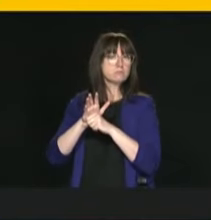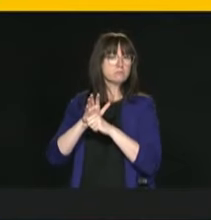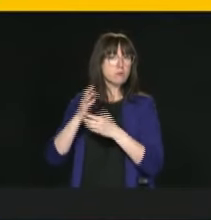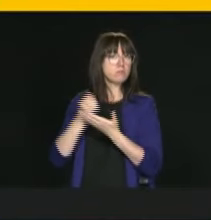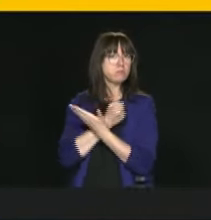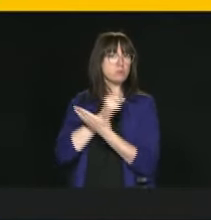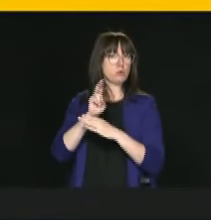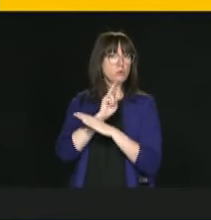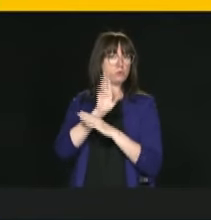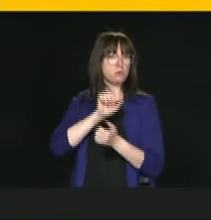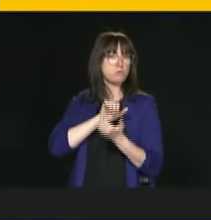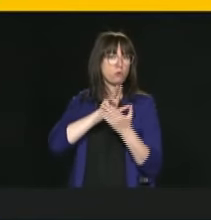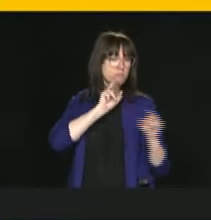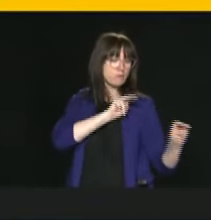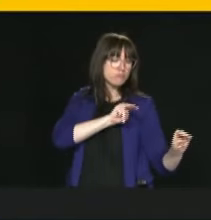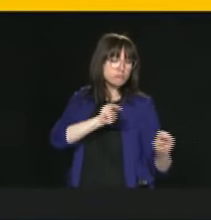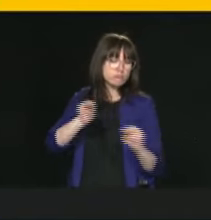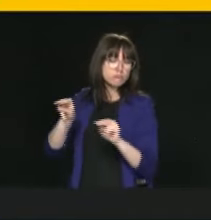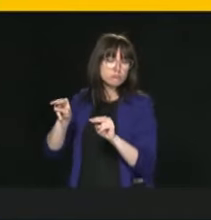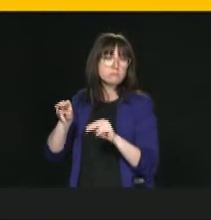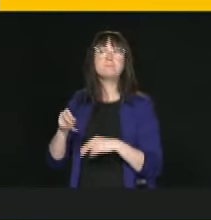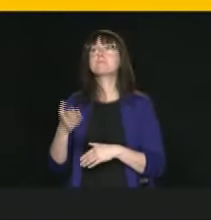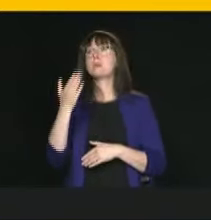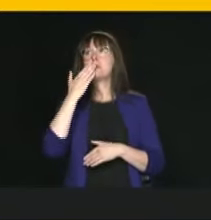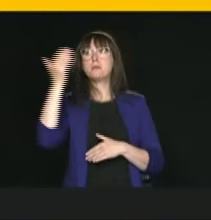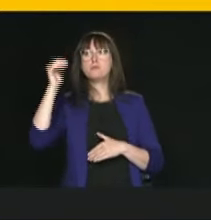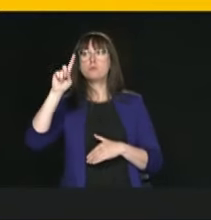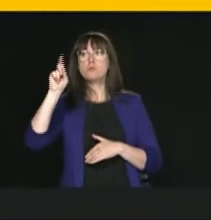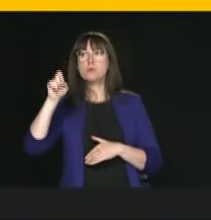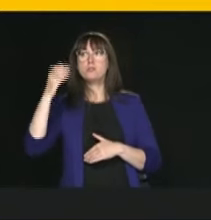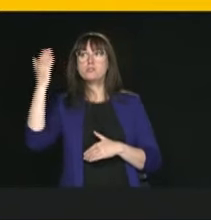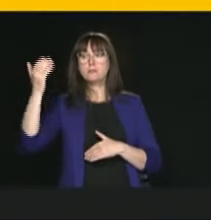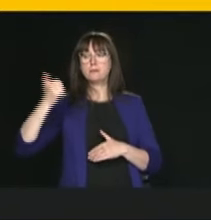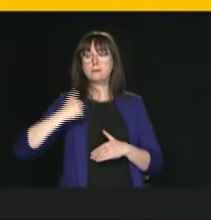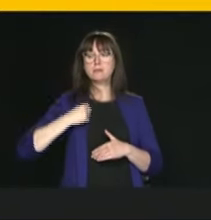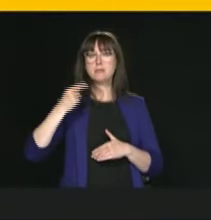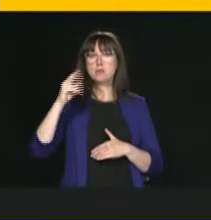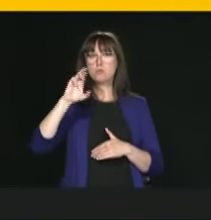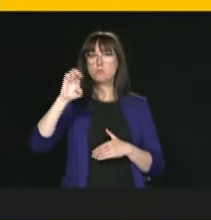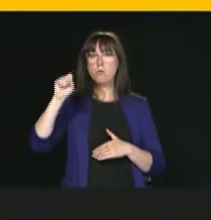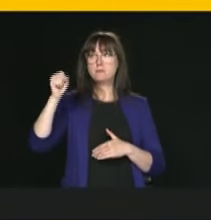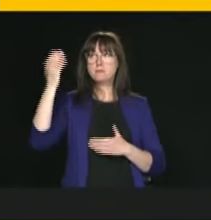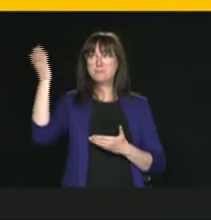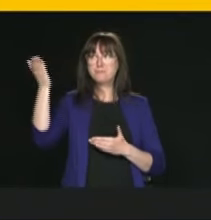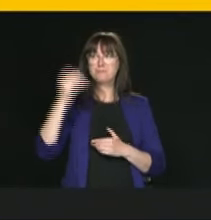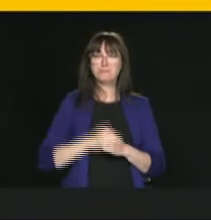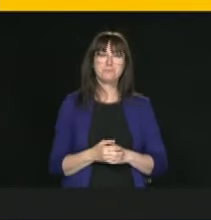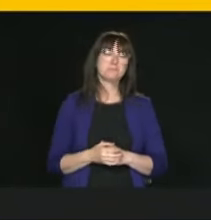Thank you. Merci. The next question, Teresa Wright, The Canadian Press. Line open.